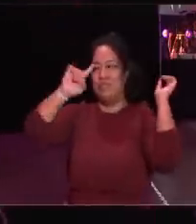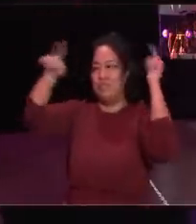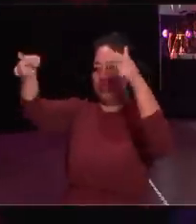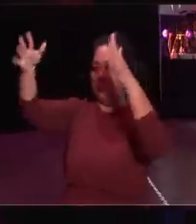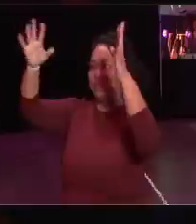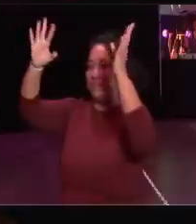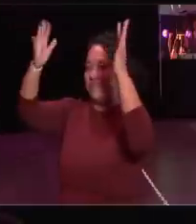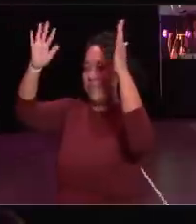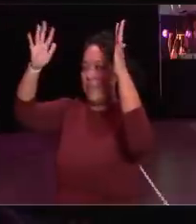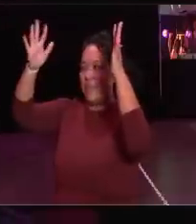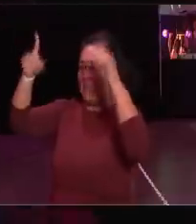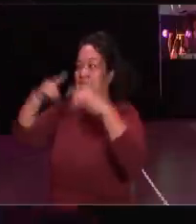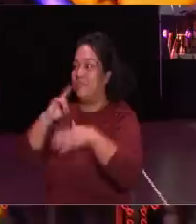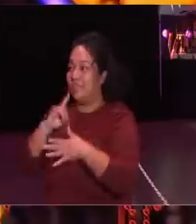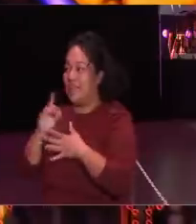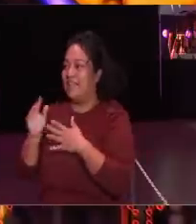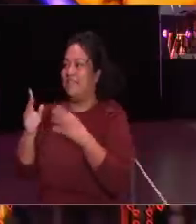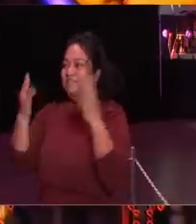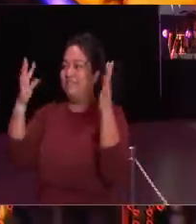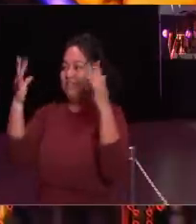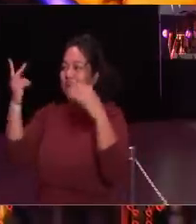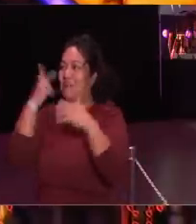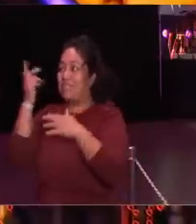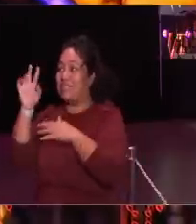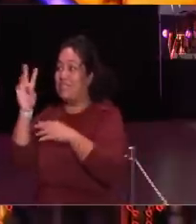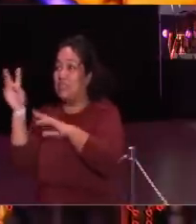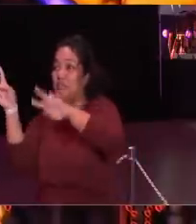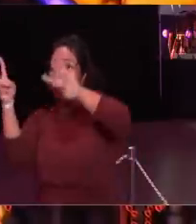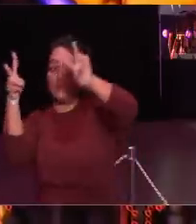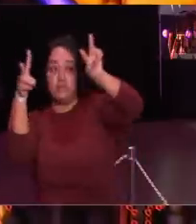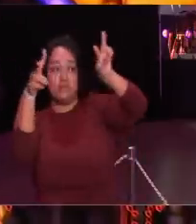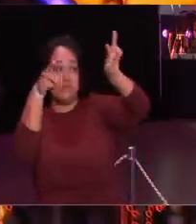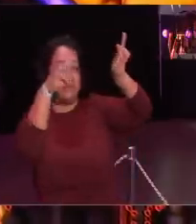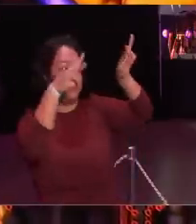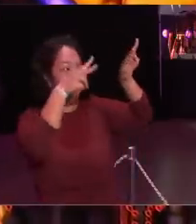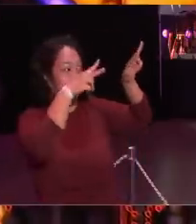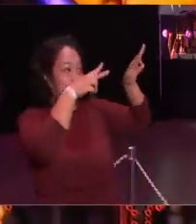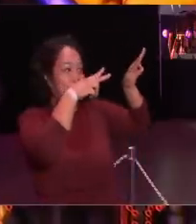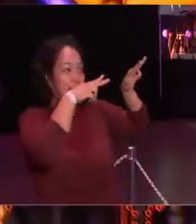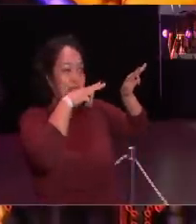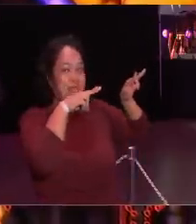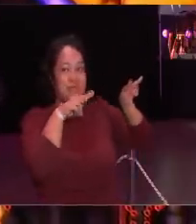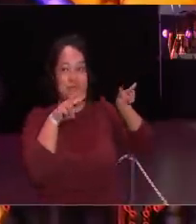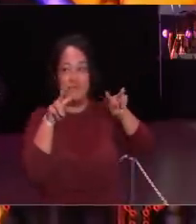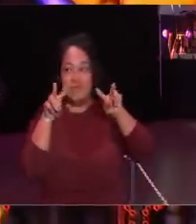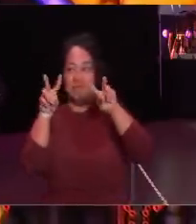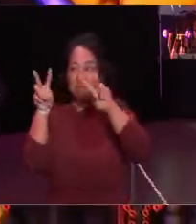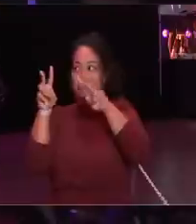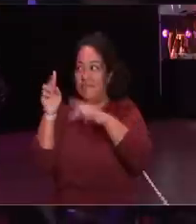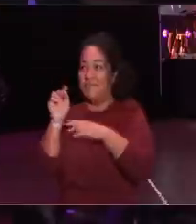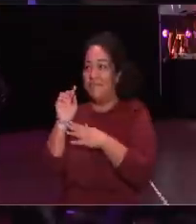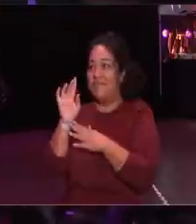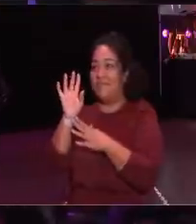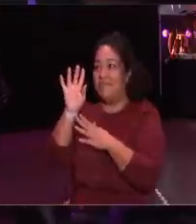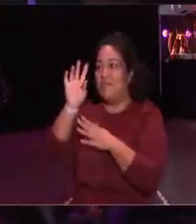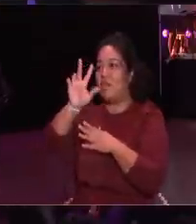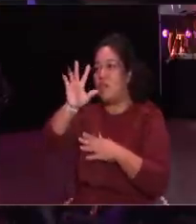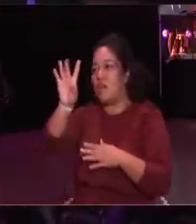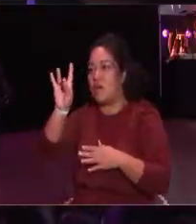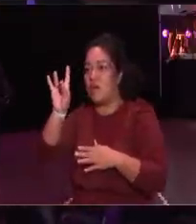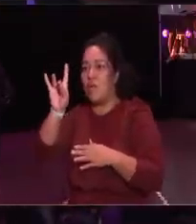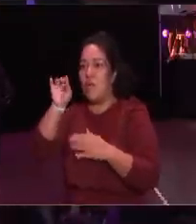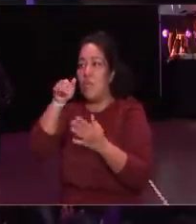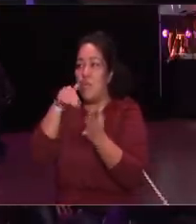A ellos. And I want you guys to see the whole assembly. Y quiero que ustedes vean la asamblea. Hay 38 millones